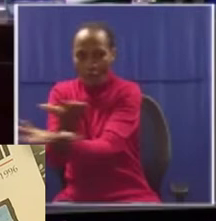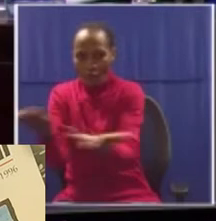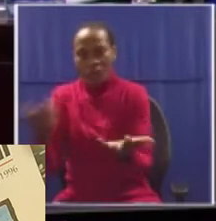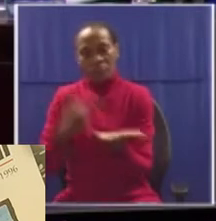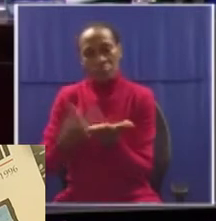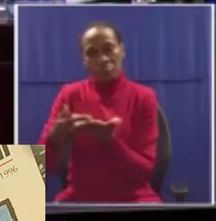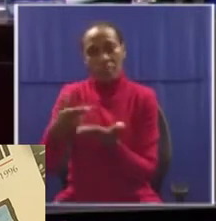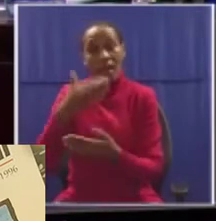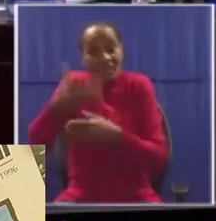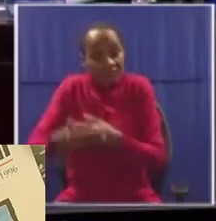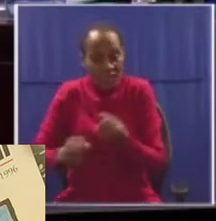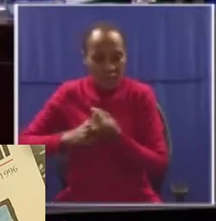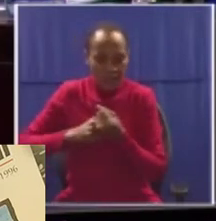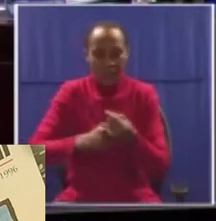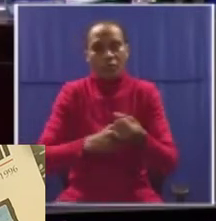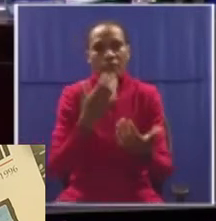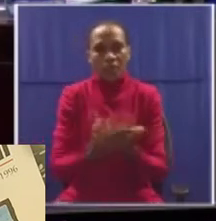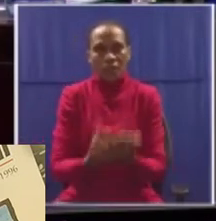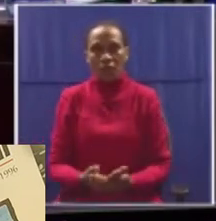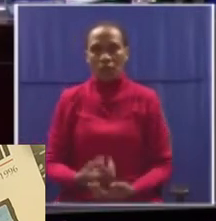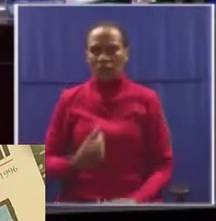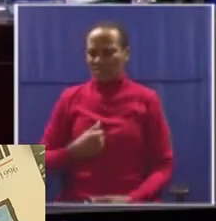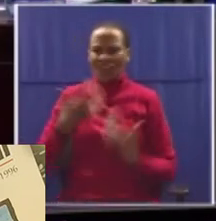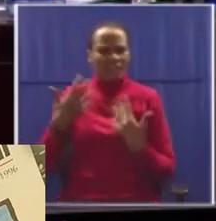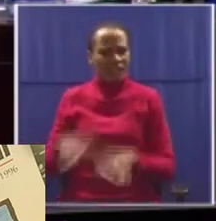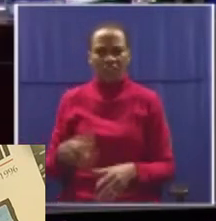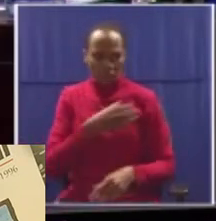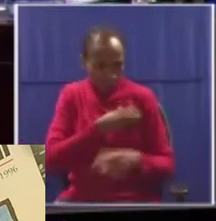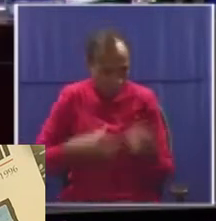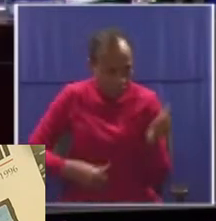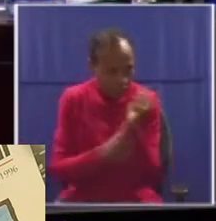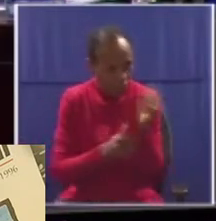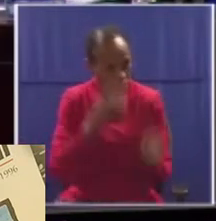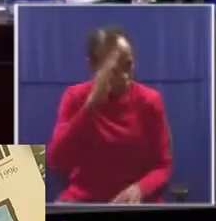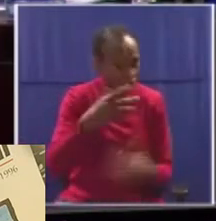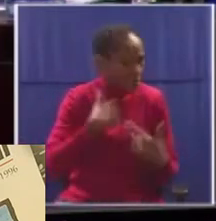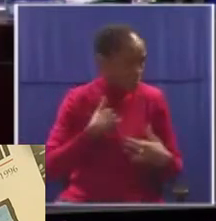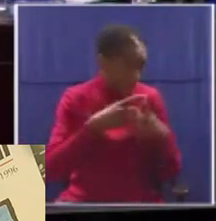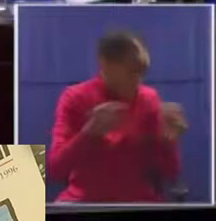and support I've already created your typical president